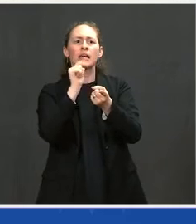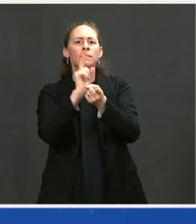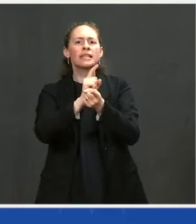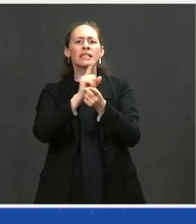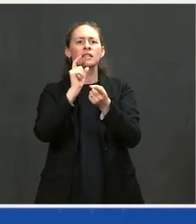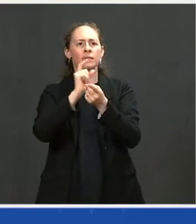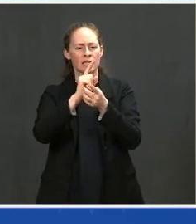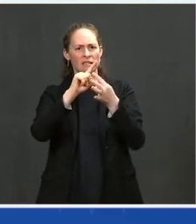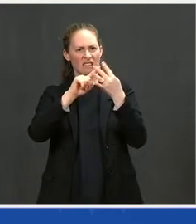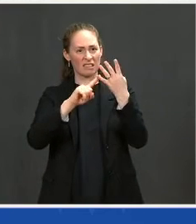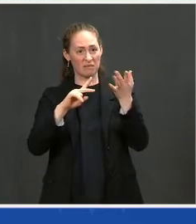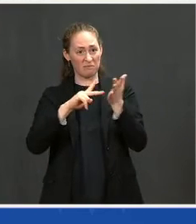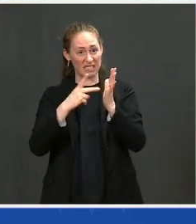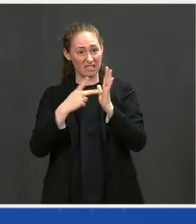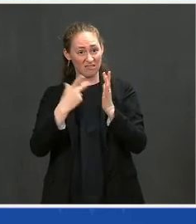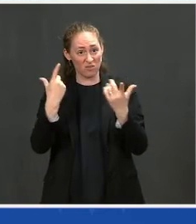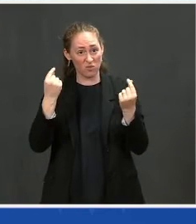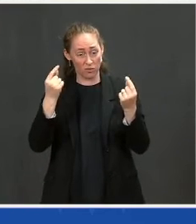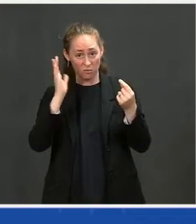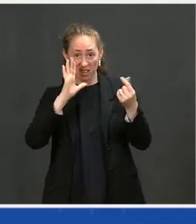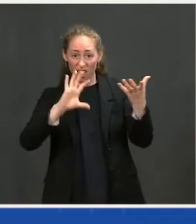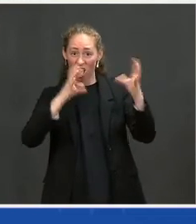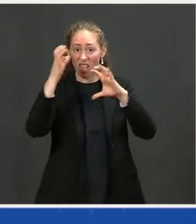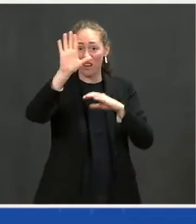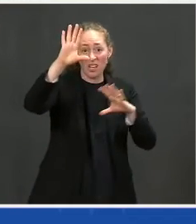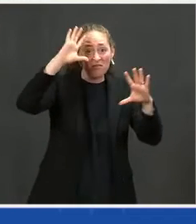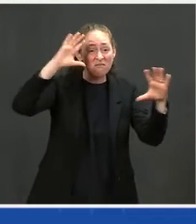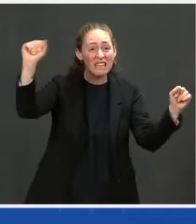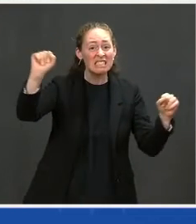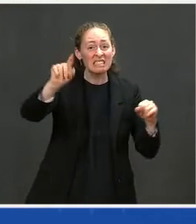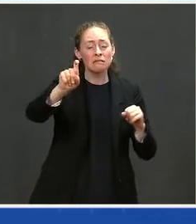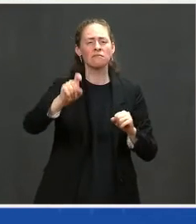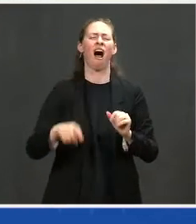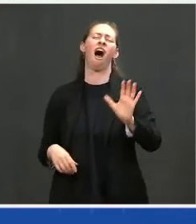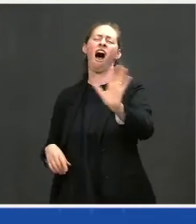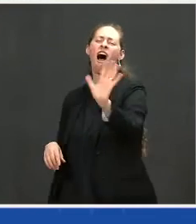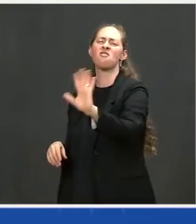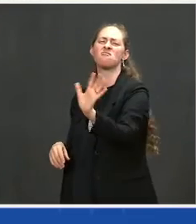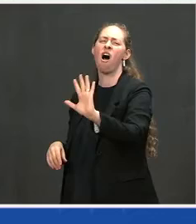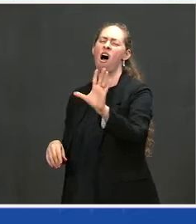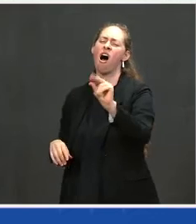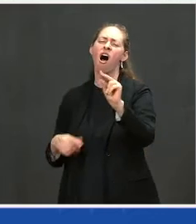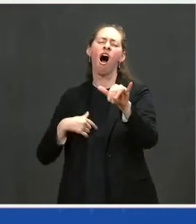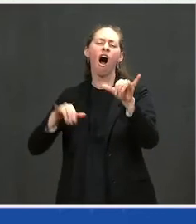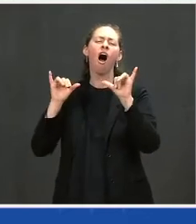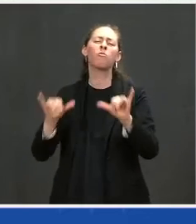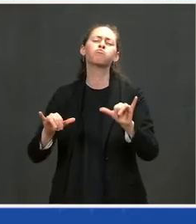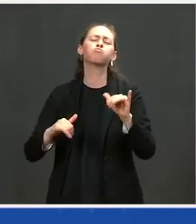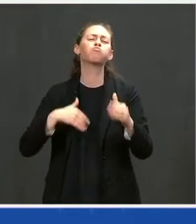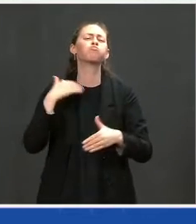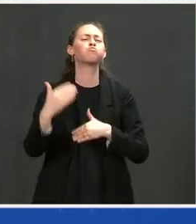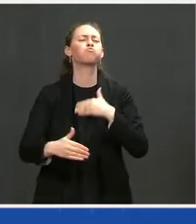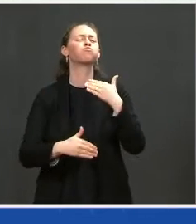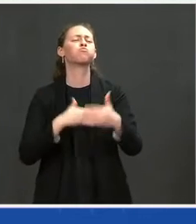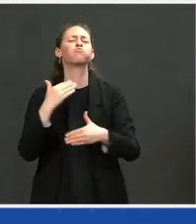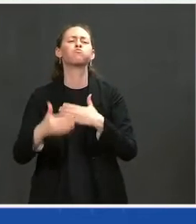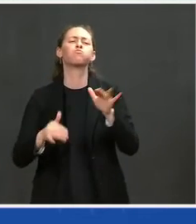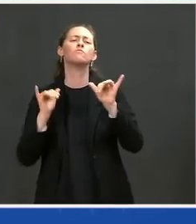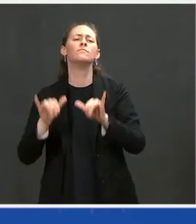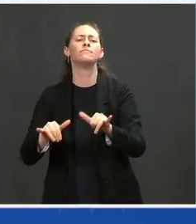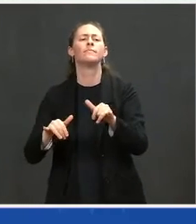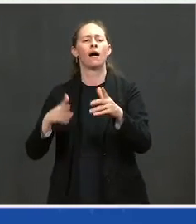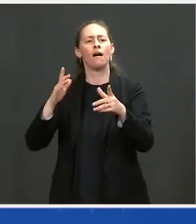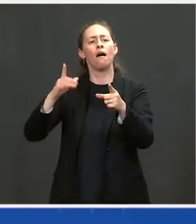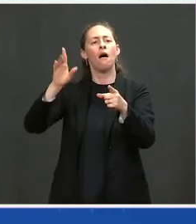them, but that's going to be for the American people to decide. I think, I doubt whether, maybe you did, maybe others did.